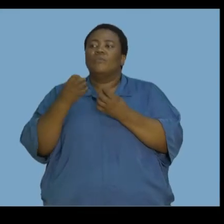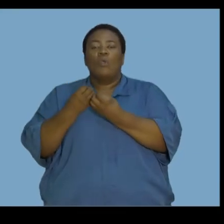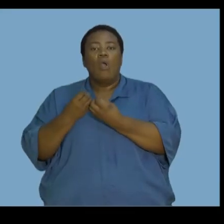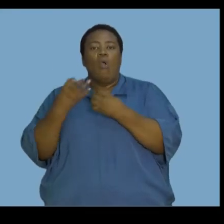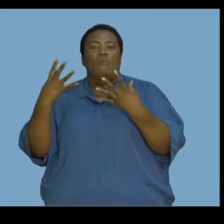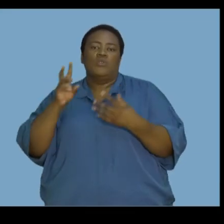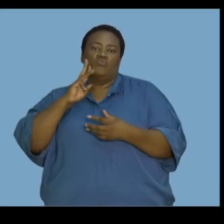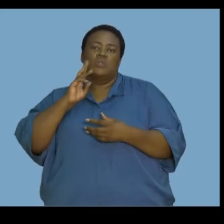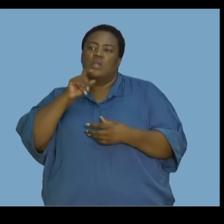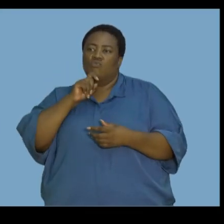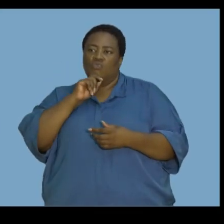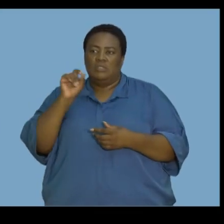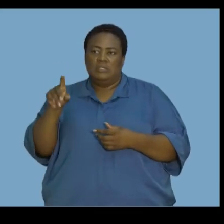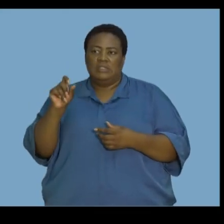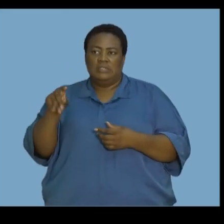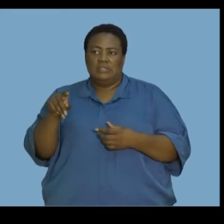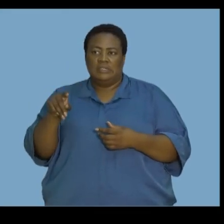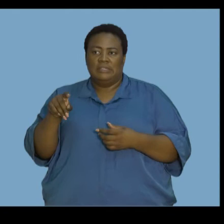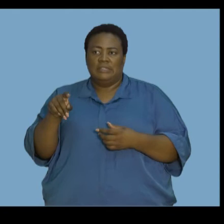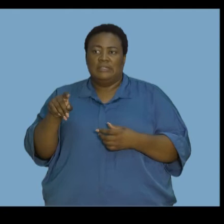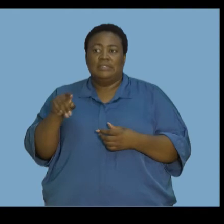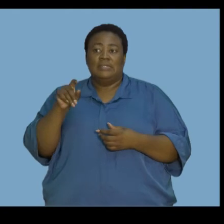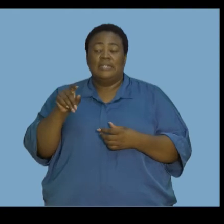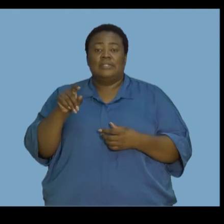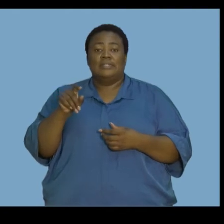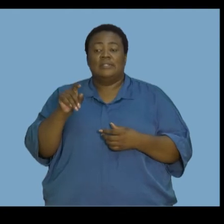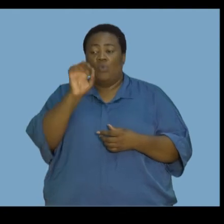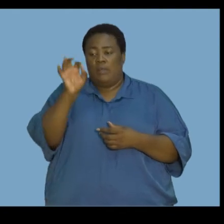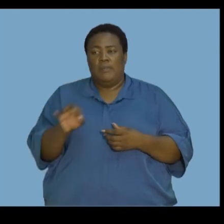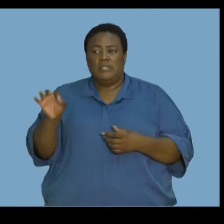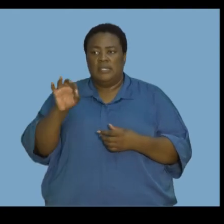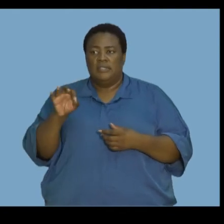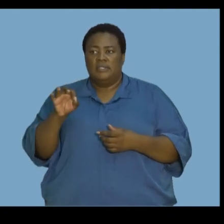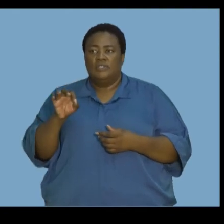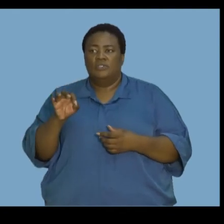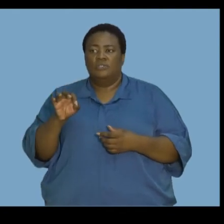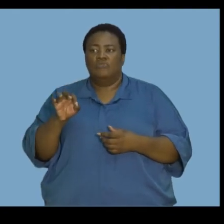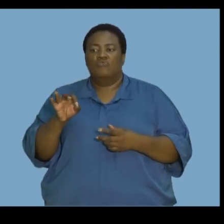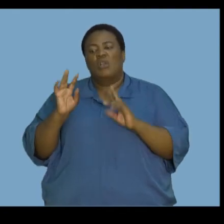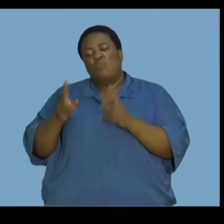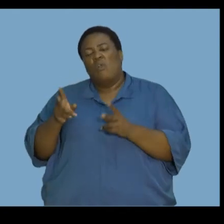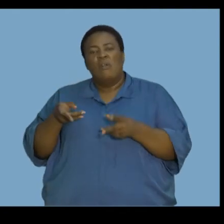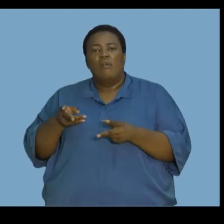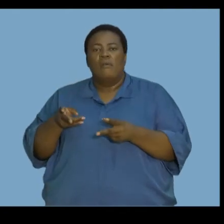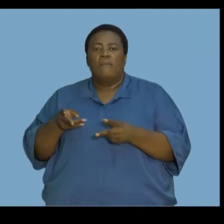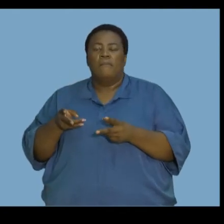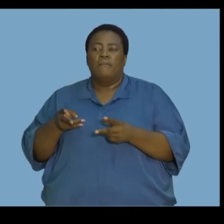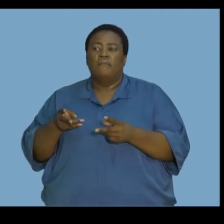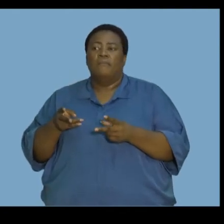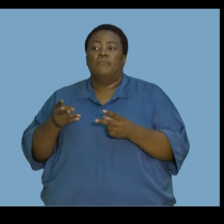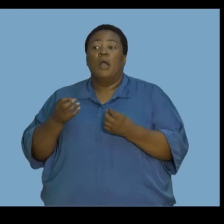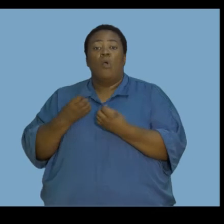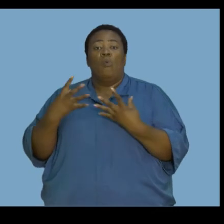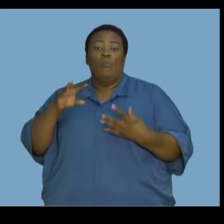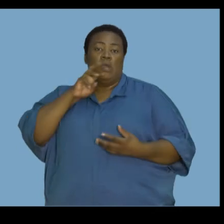amount of water used, and that was in a percentage. So the average amount of